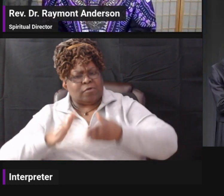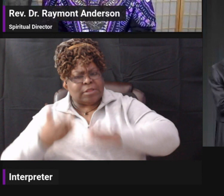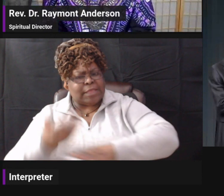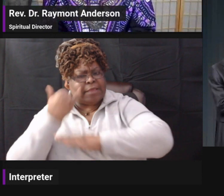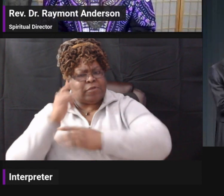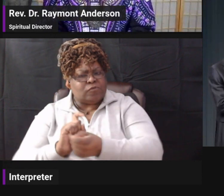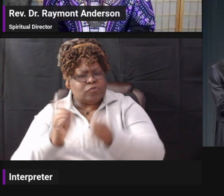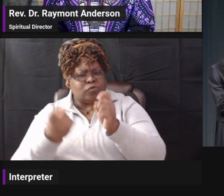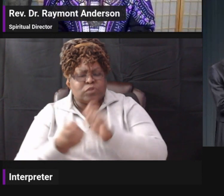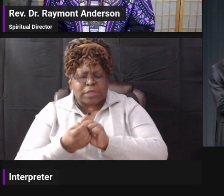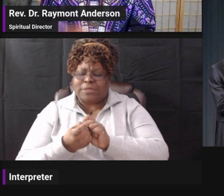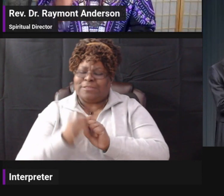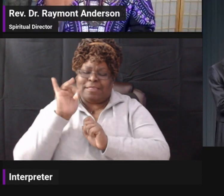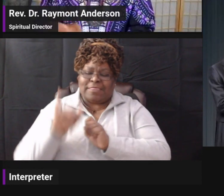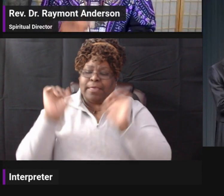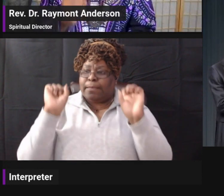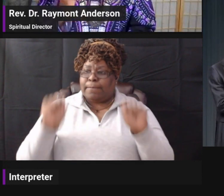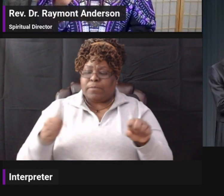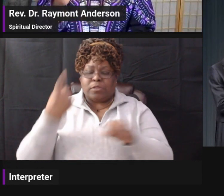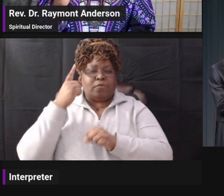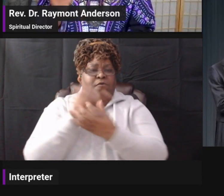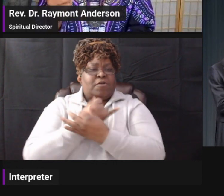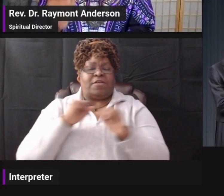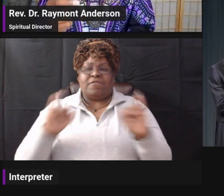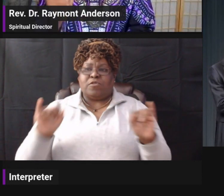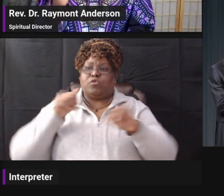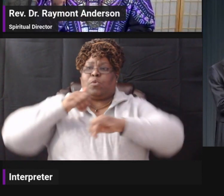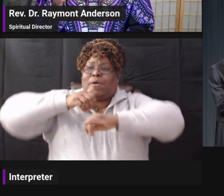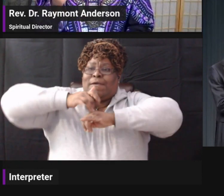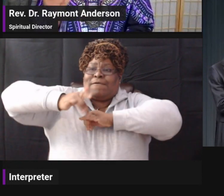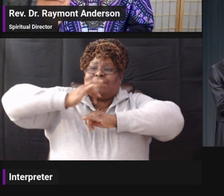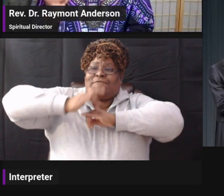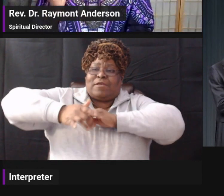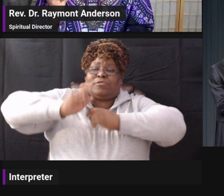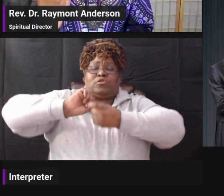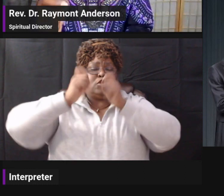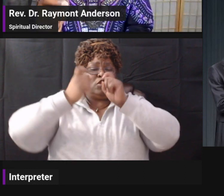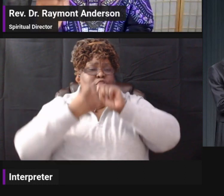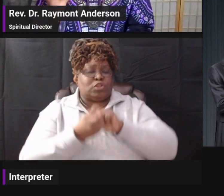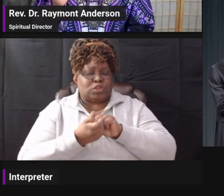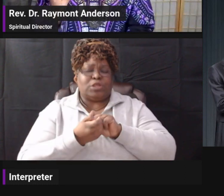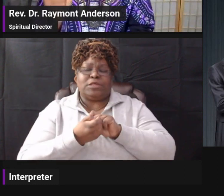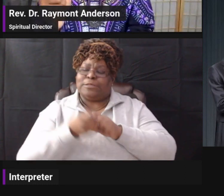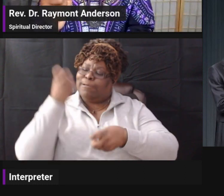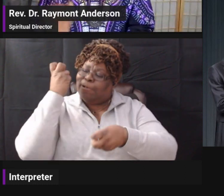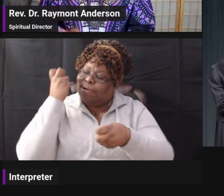of life and death, the ability for individuals to effectively